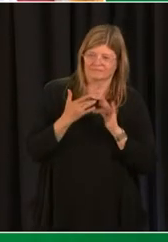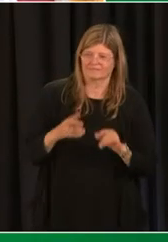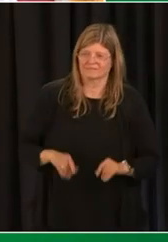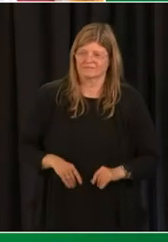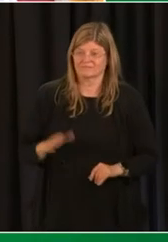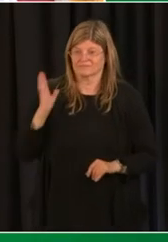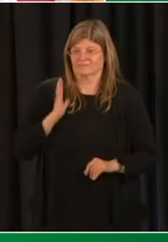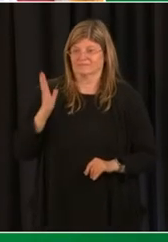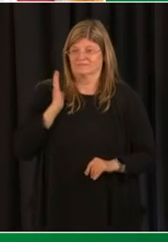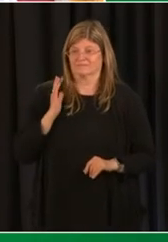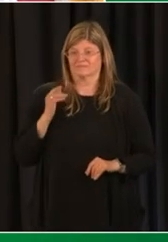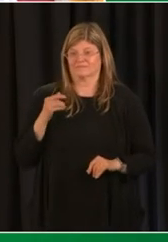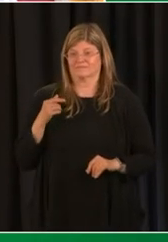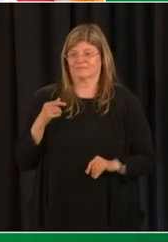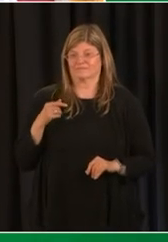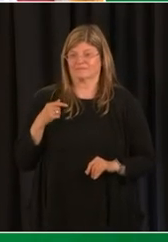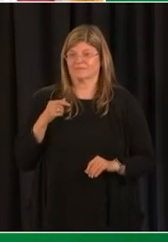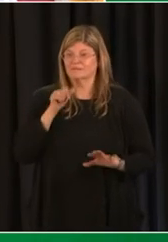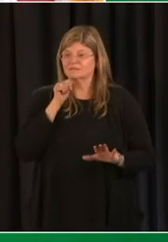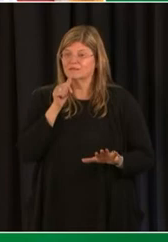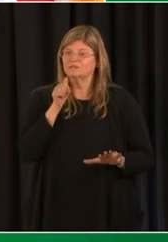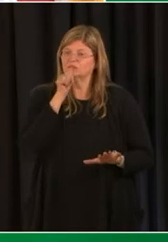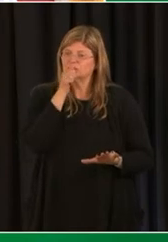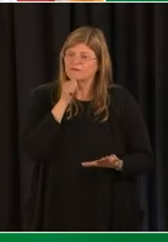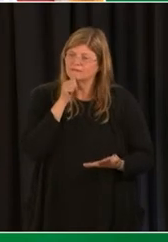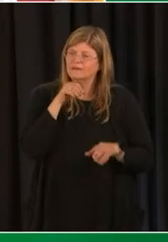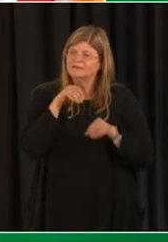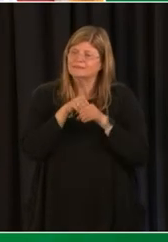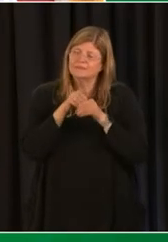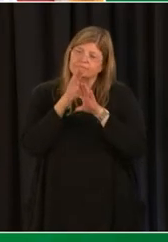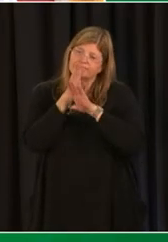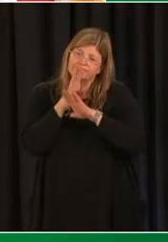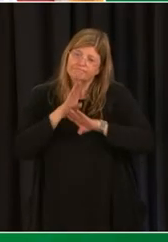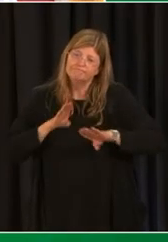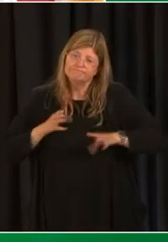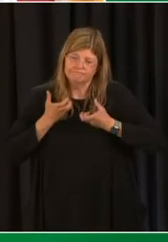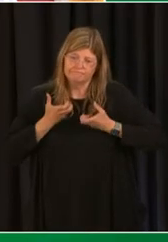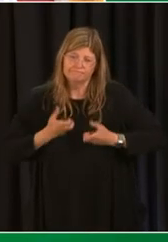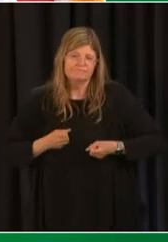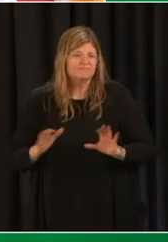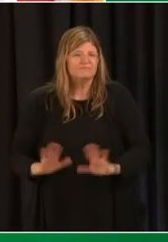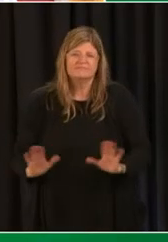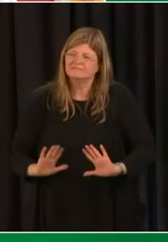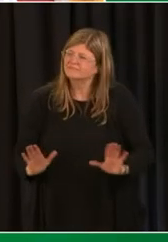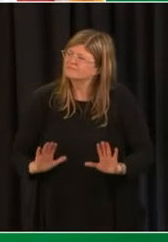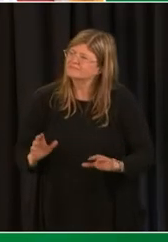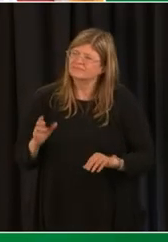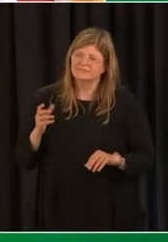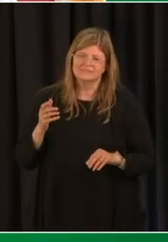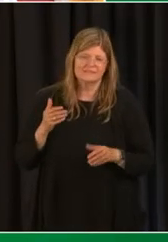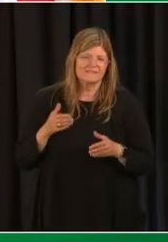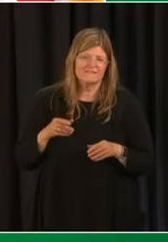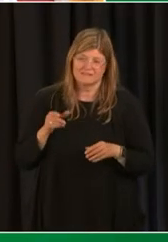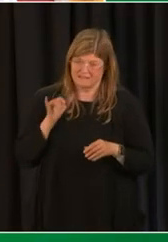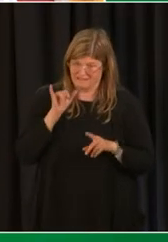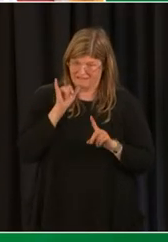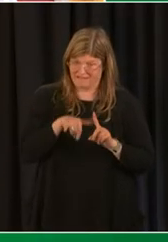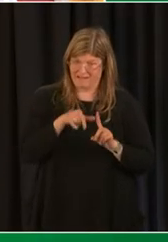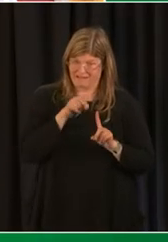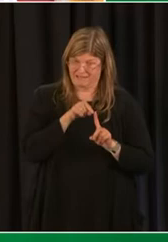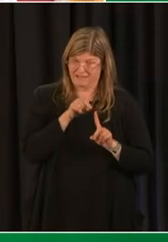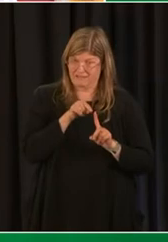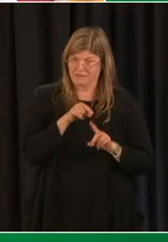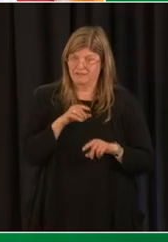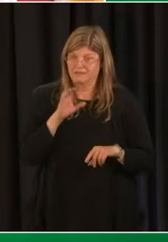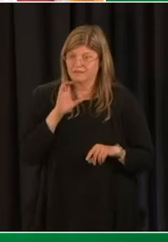while back we coined the phrase, don't suffer in silence. And I would say that, you know, that campaign